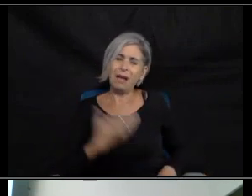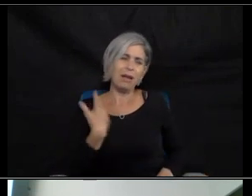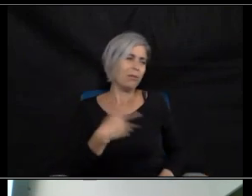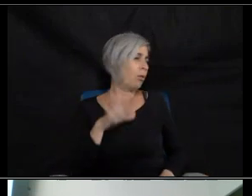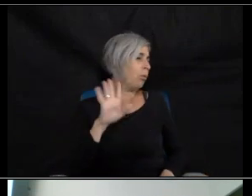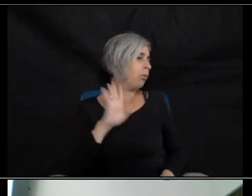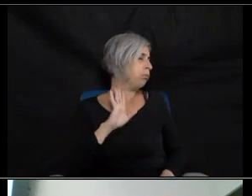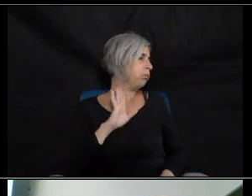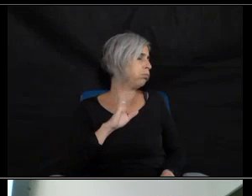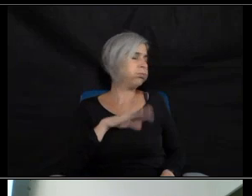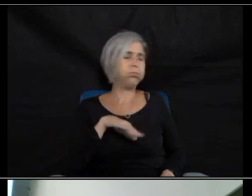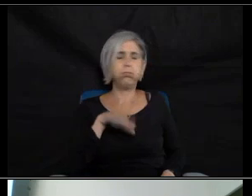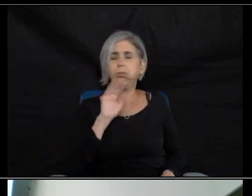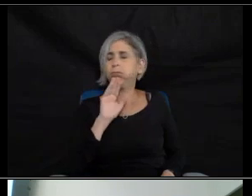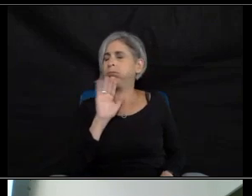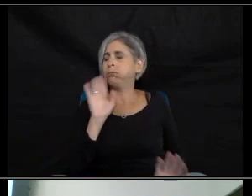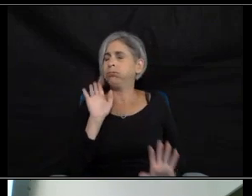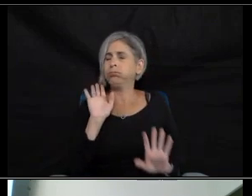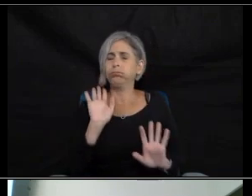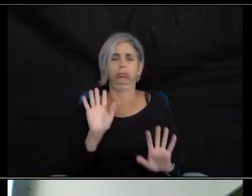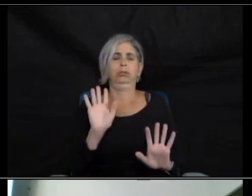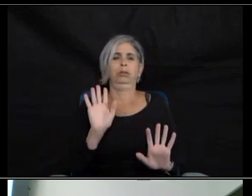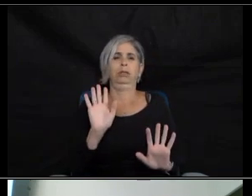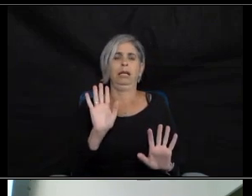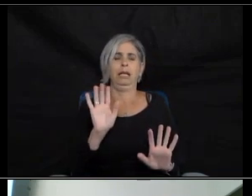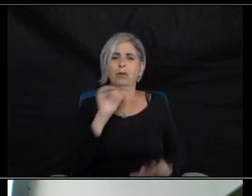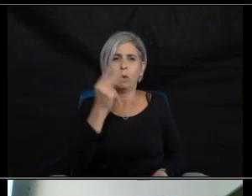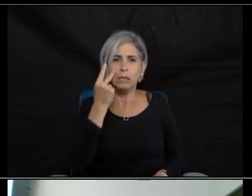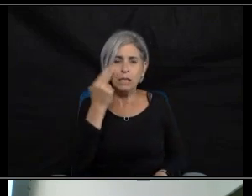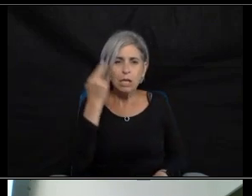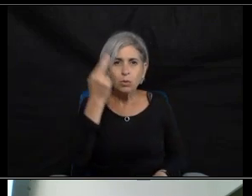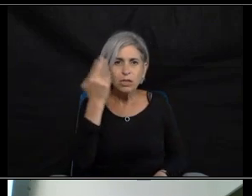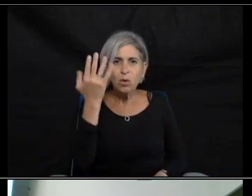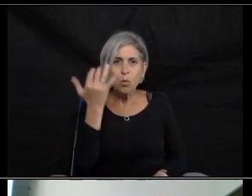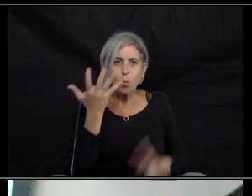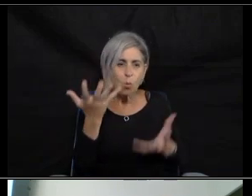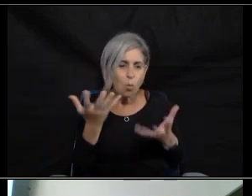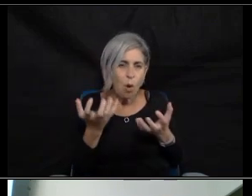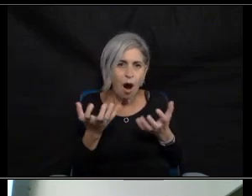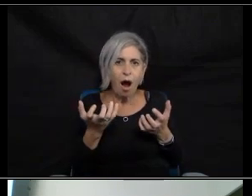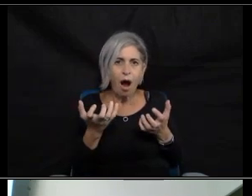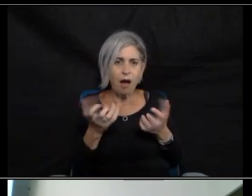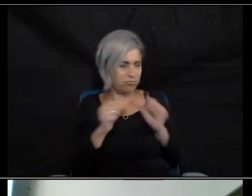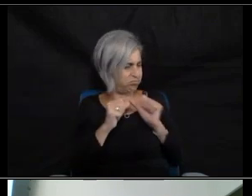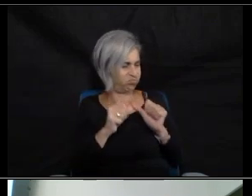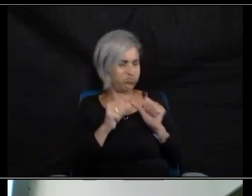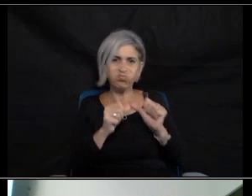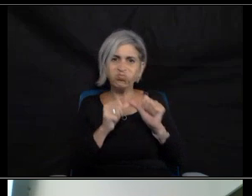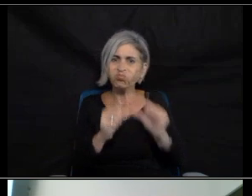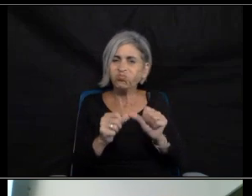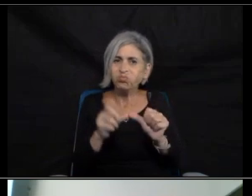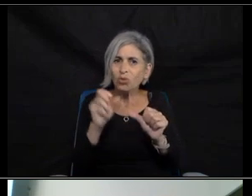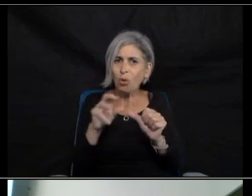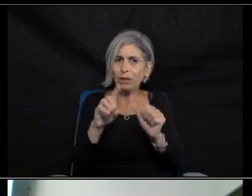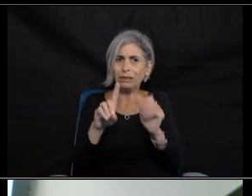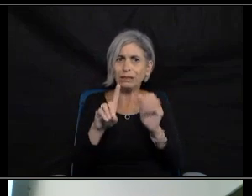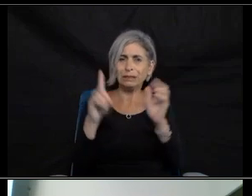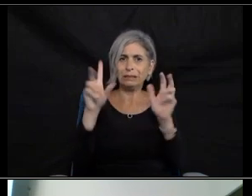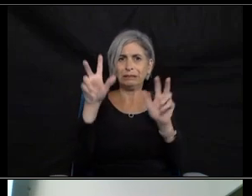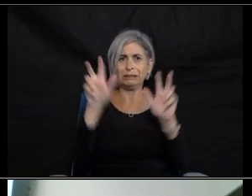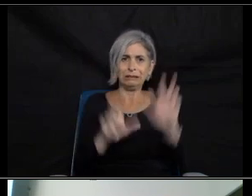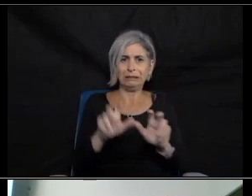loss. So I don't see a reason to want to continue or double down